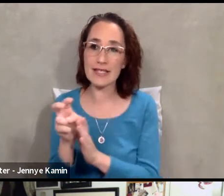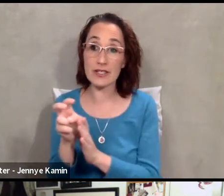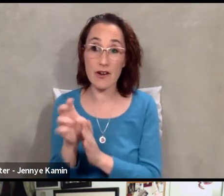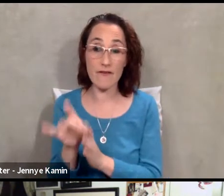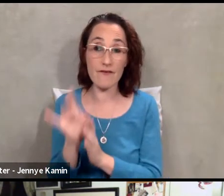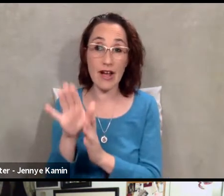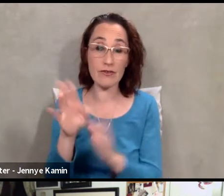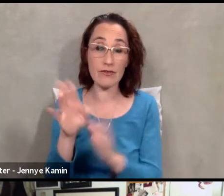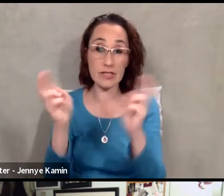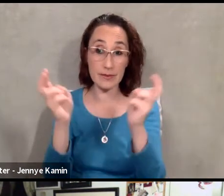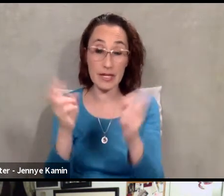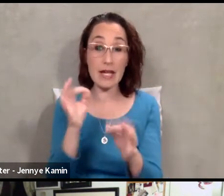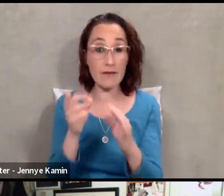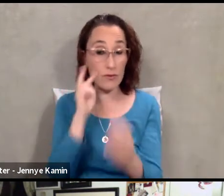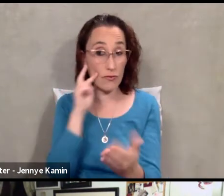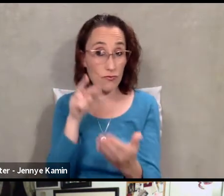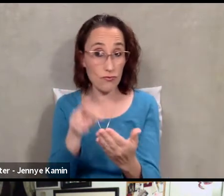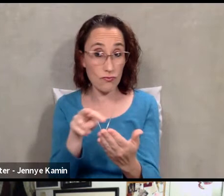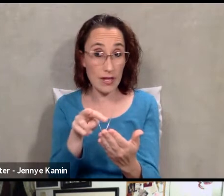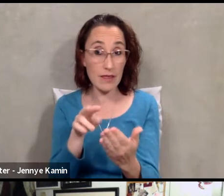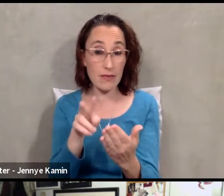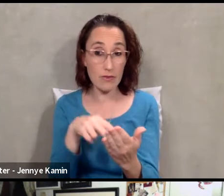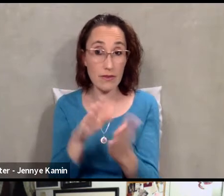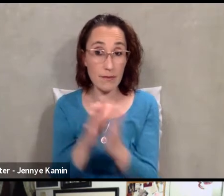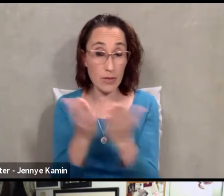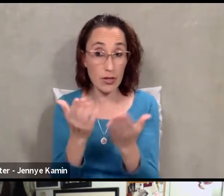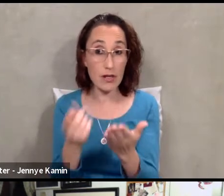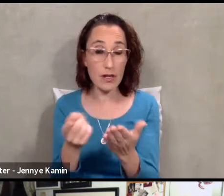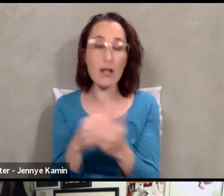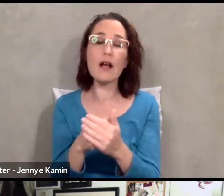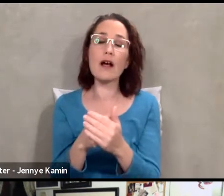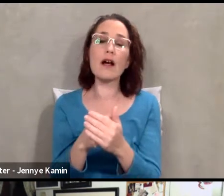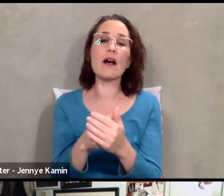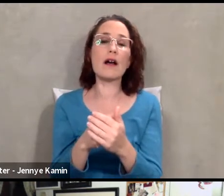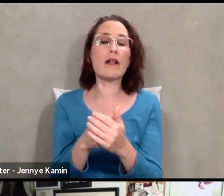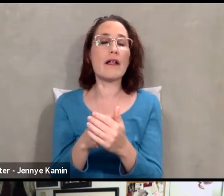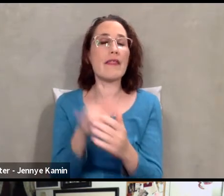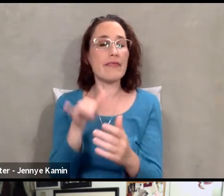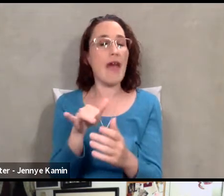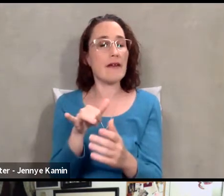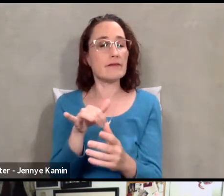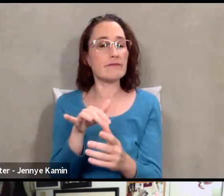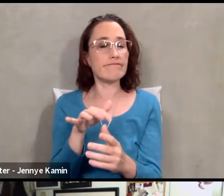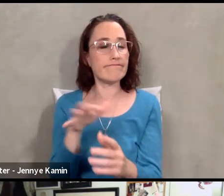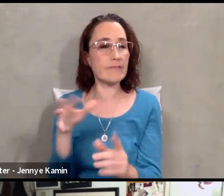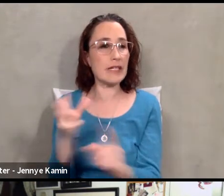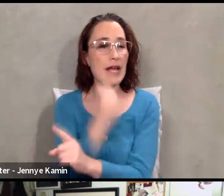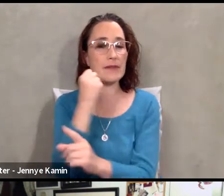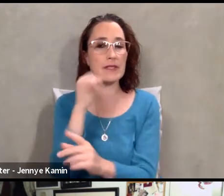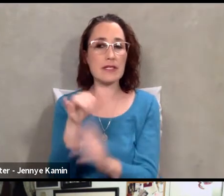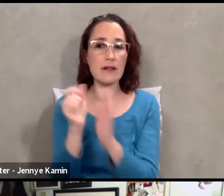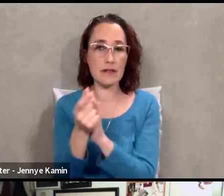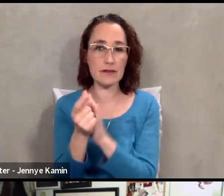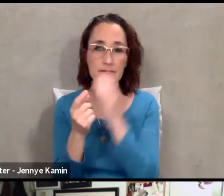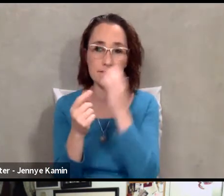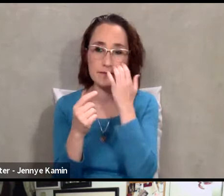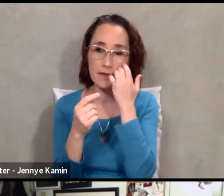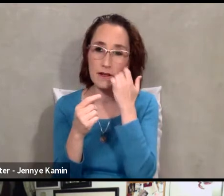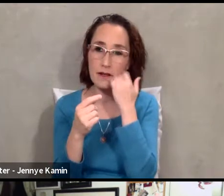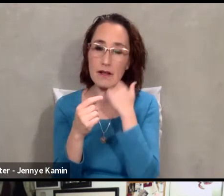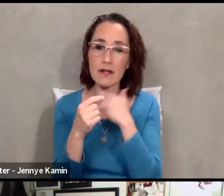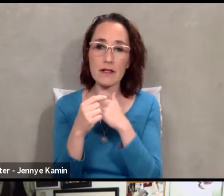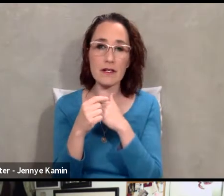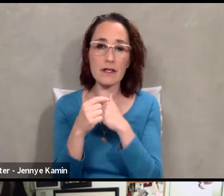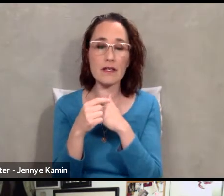book, if you read it, captures very well. Like there was a period where, you know, Reva was obviously doing amazing